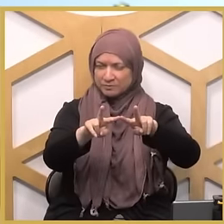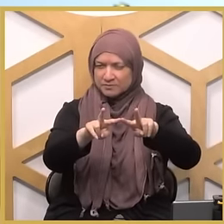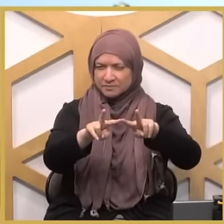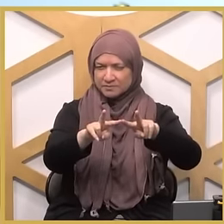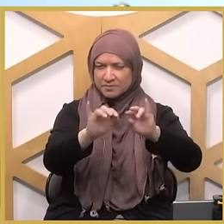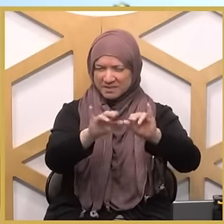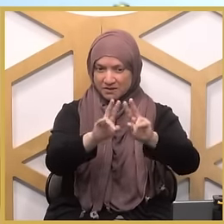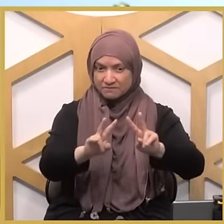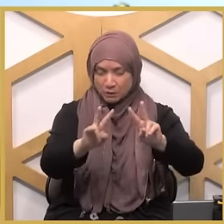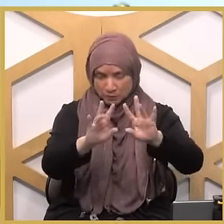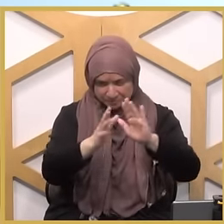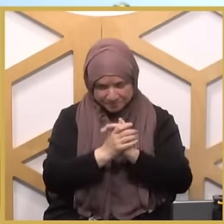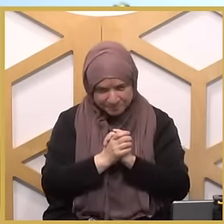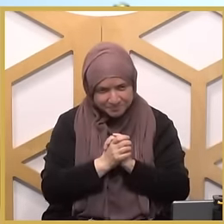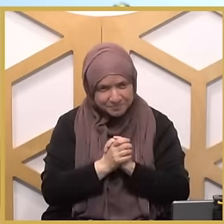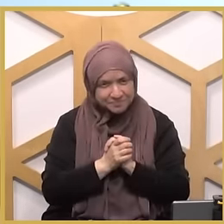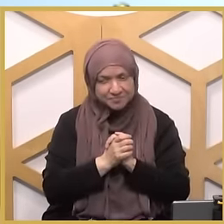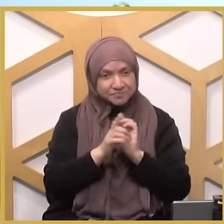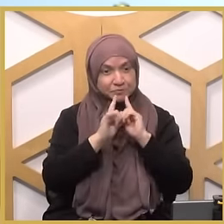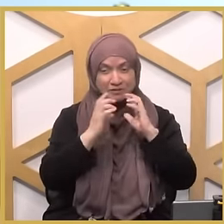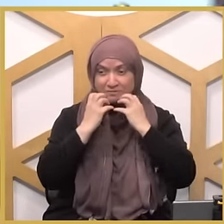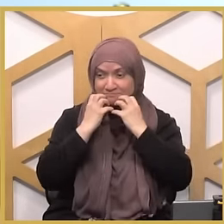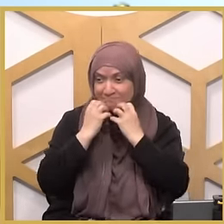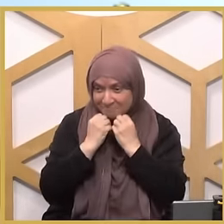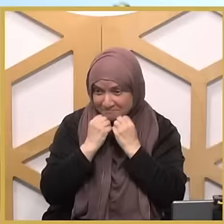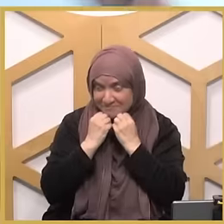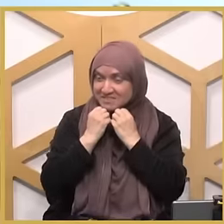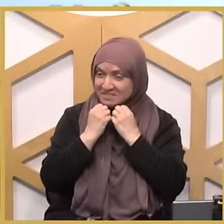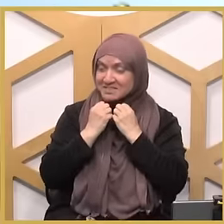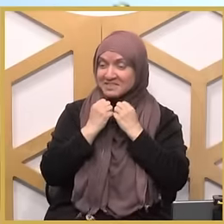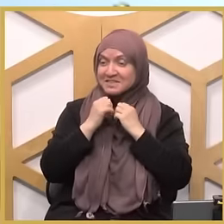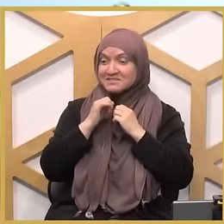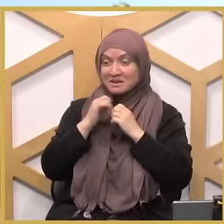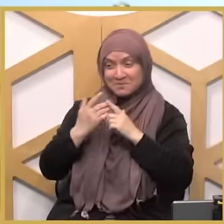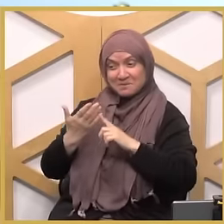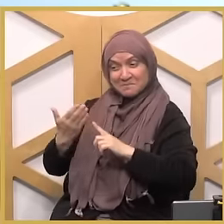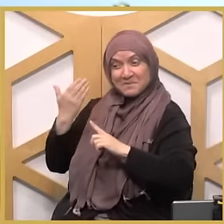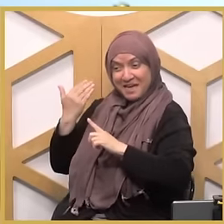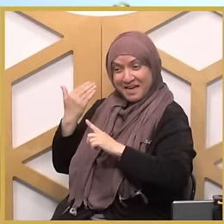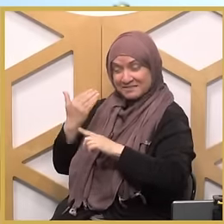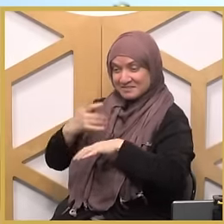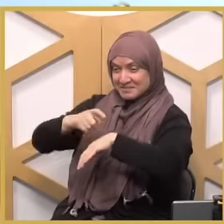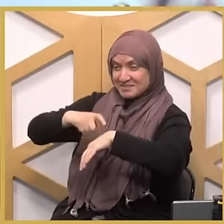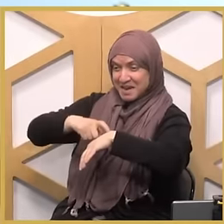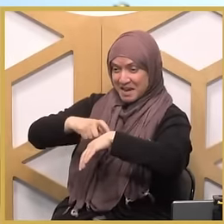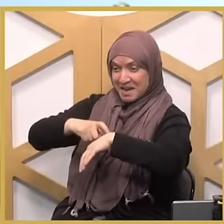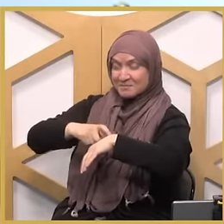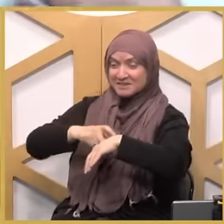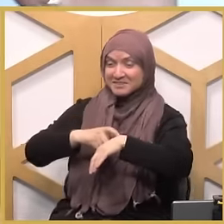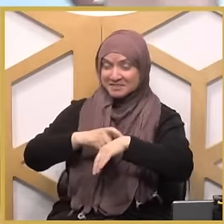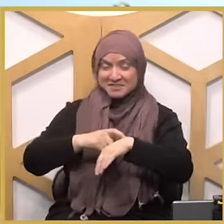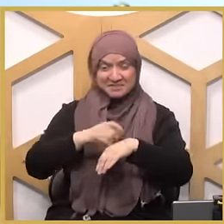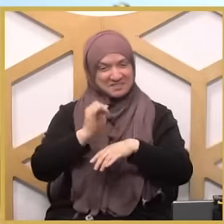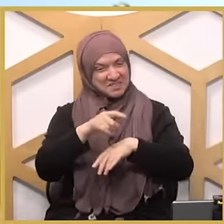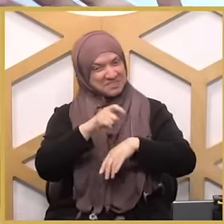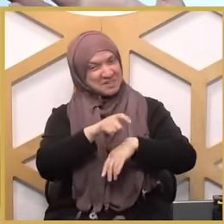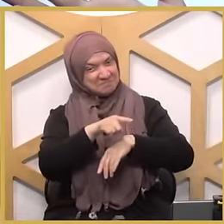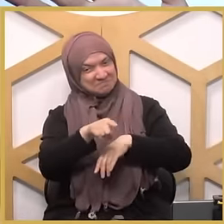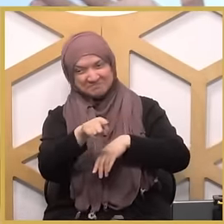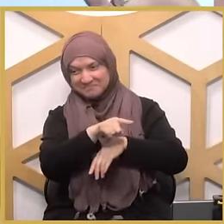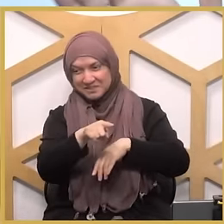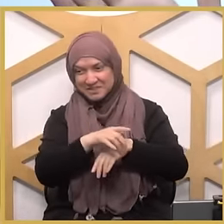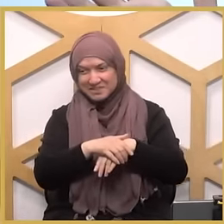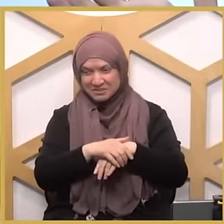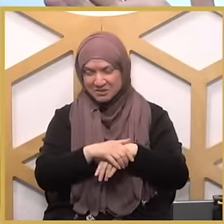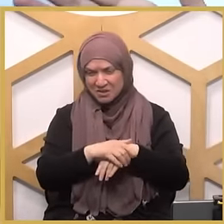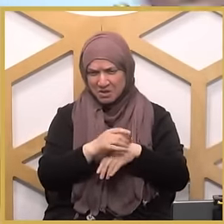Uthman of? They said he's stealing money from the treasury? Like, are you people out of your minds? The man gave everything in the most difficult moments